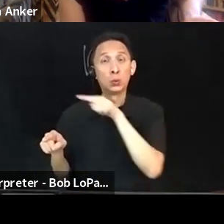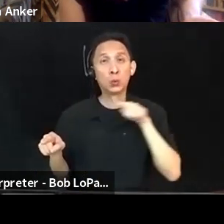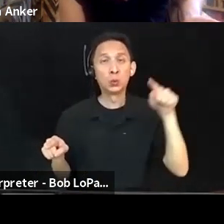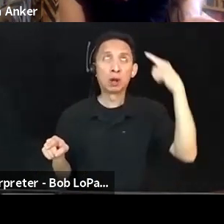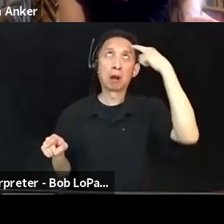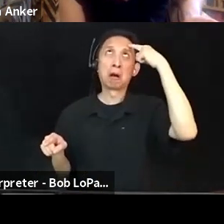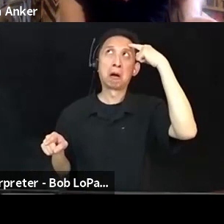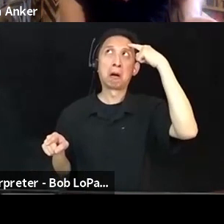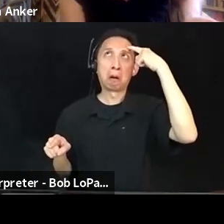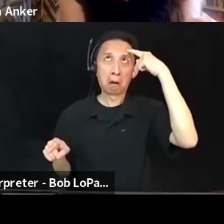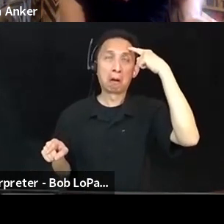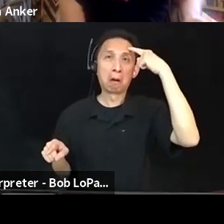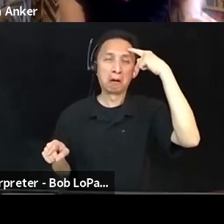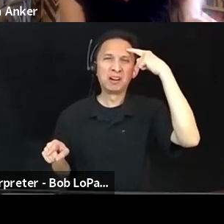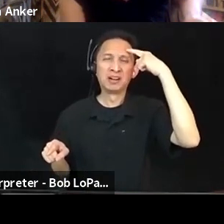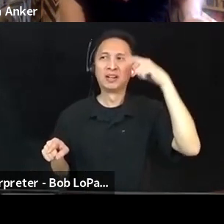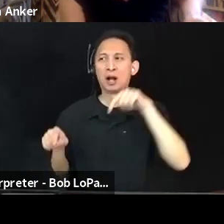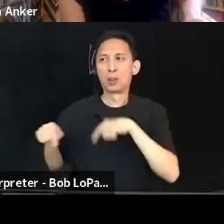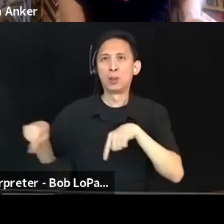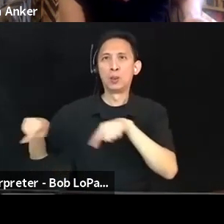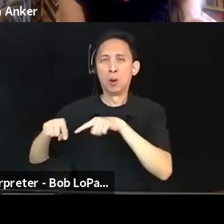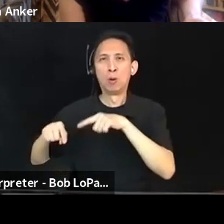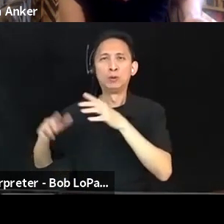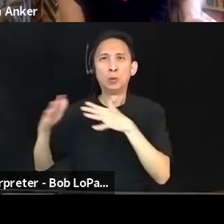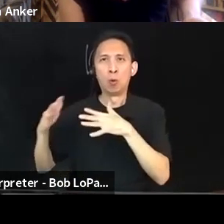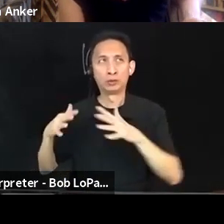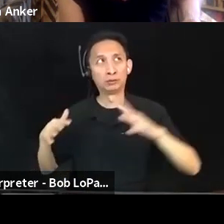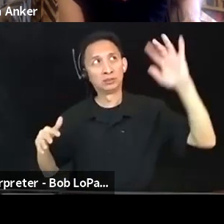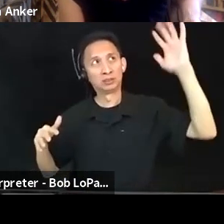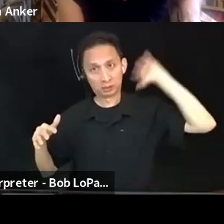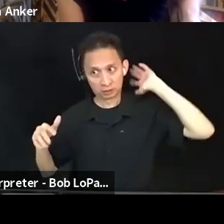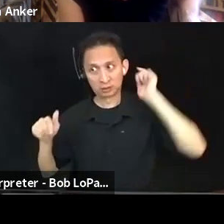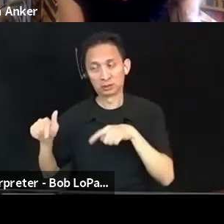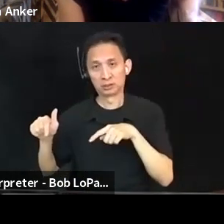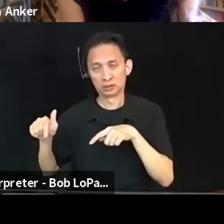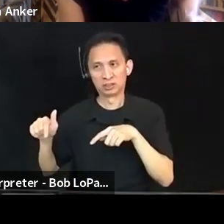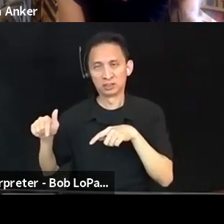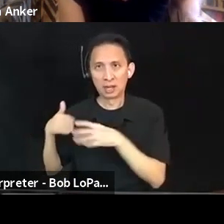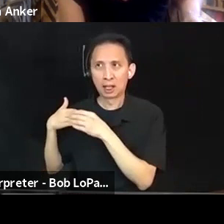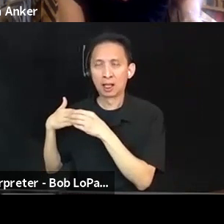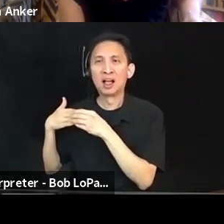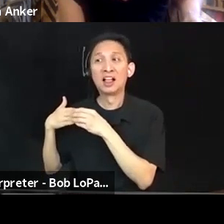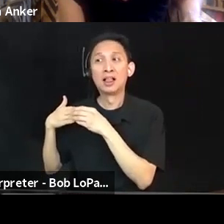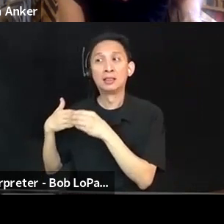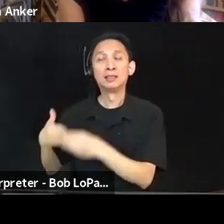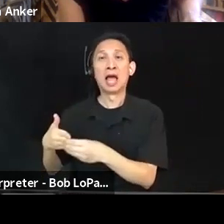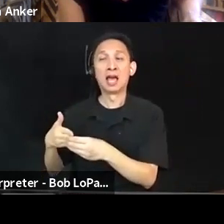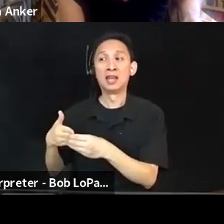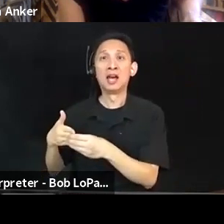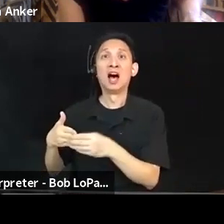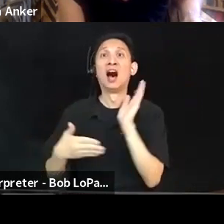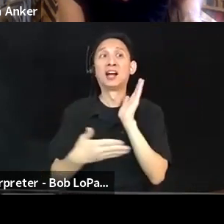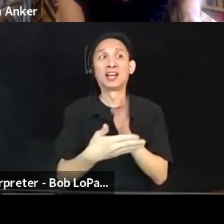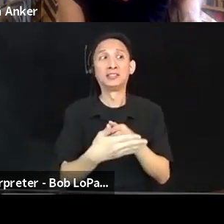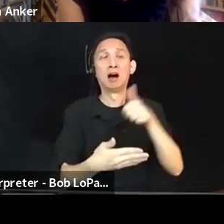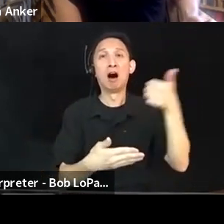the qualities of those wars which are led against those who are not of the same stock,